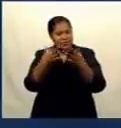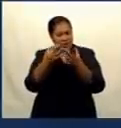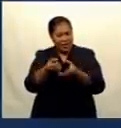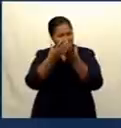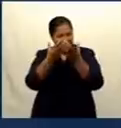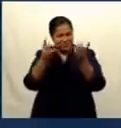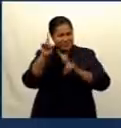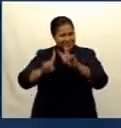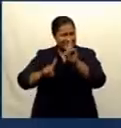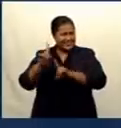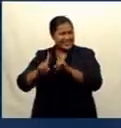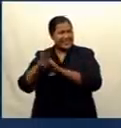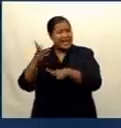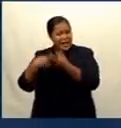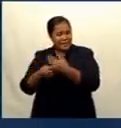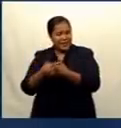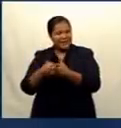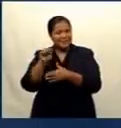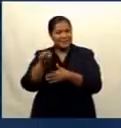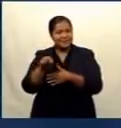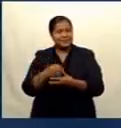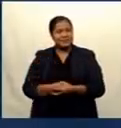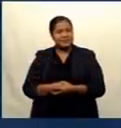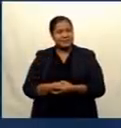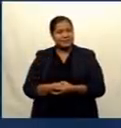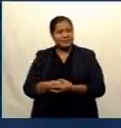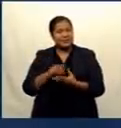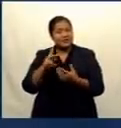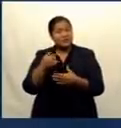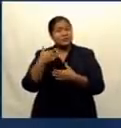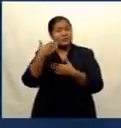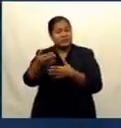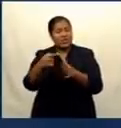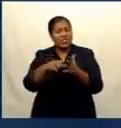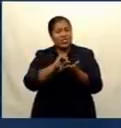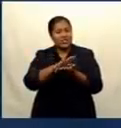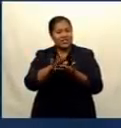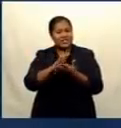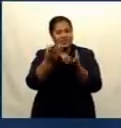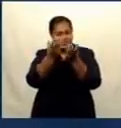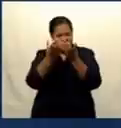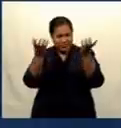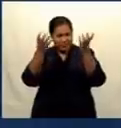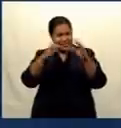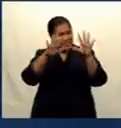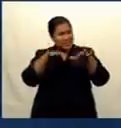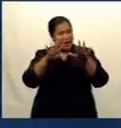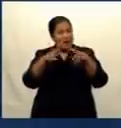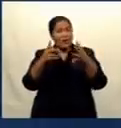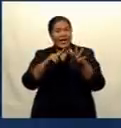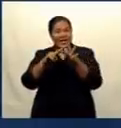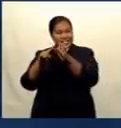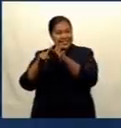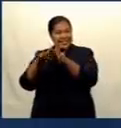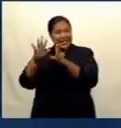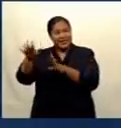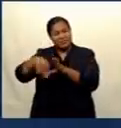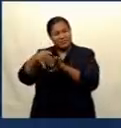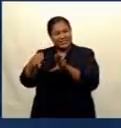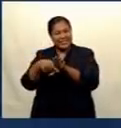thunderstorms and heavy falls expected. The outlook for Thursday, cloudy periods with brief showers over the eastern parts and interior of the